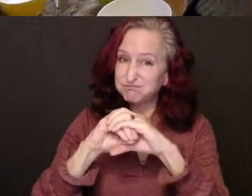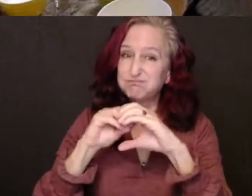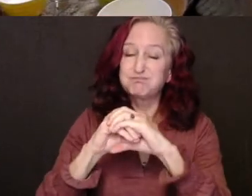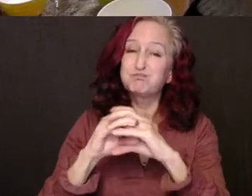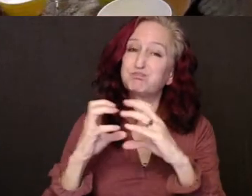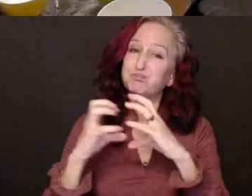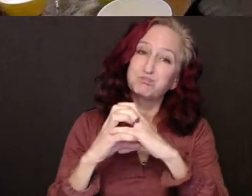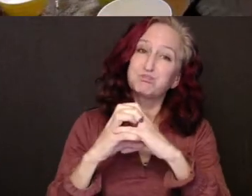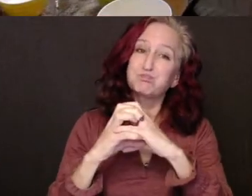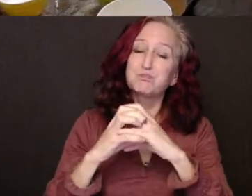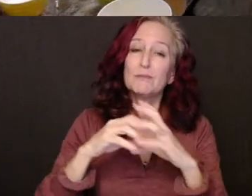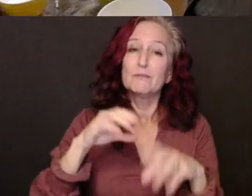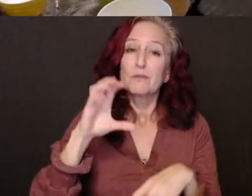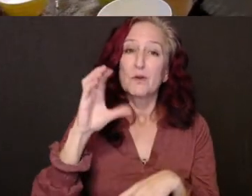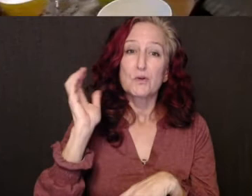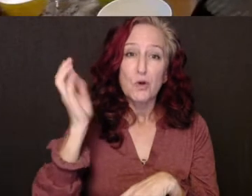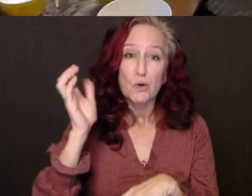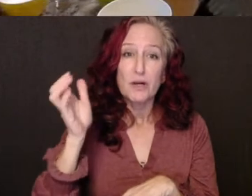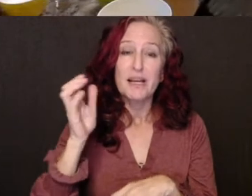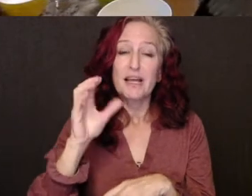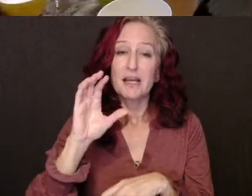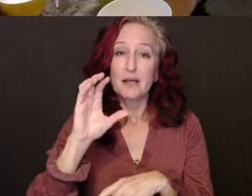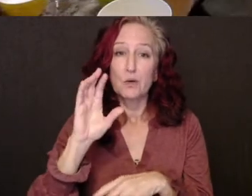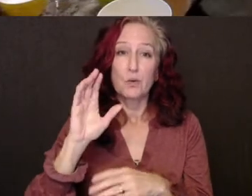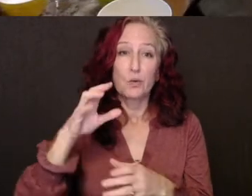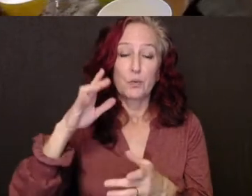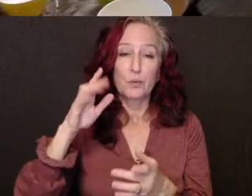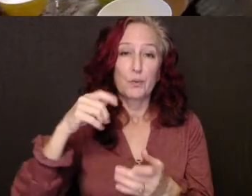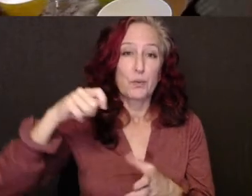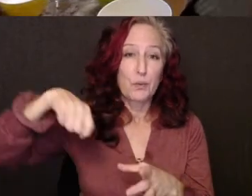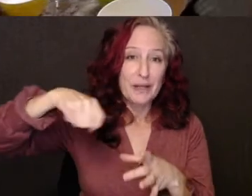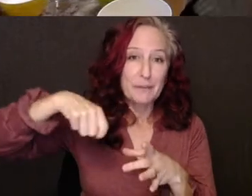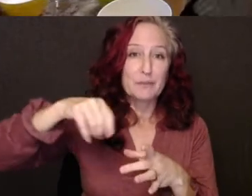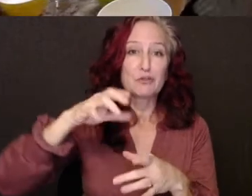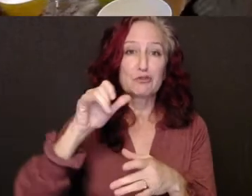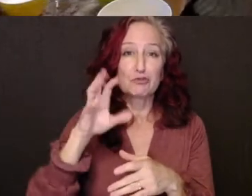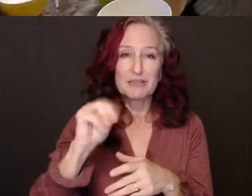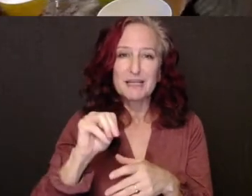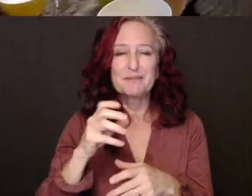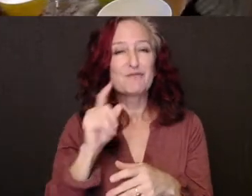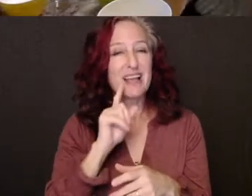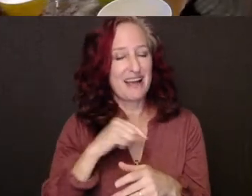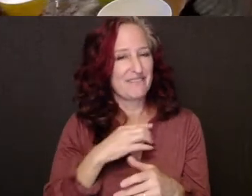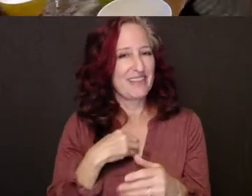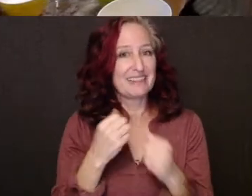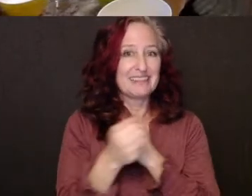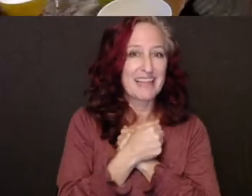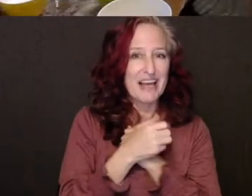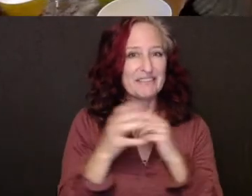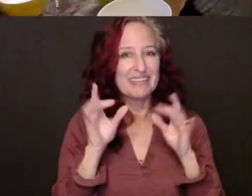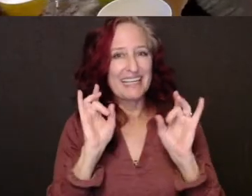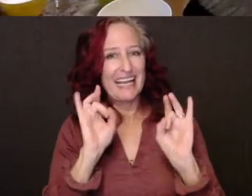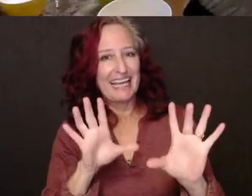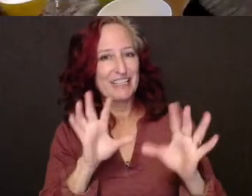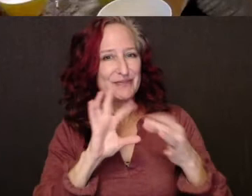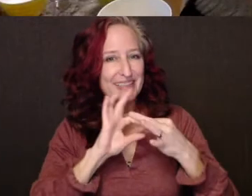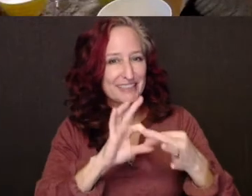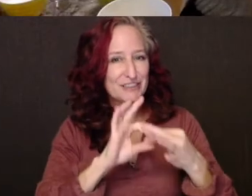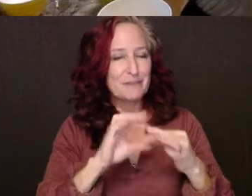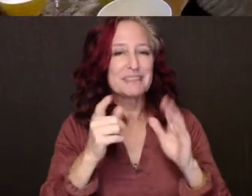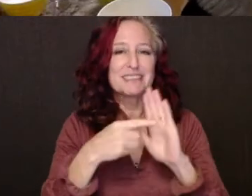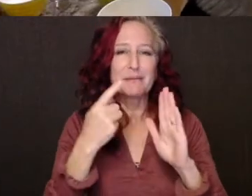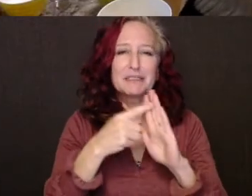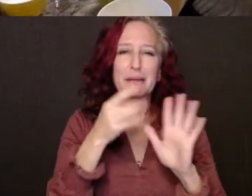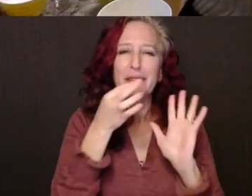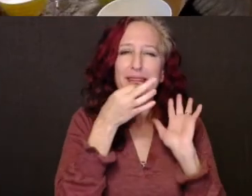and airy and all that good stuff. And does the coconut whipped cream, is it sturdy inside the cupcake, or is it the kind of thing that you have to